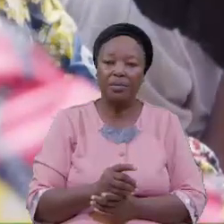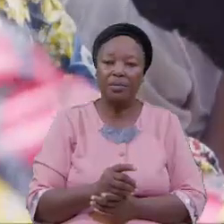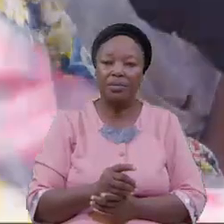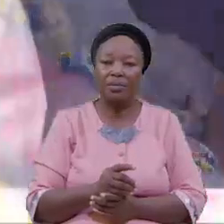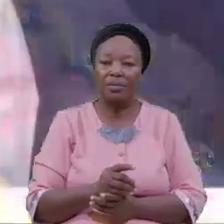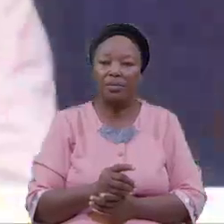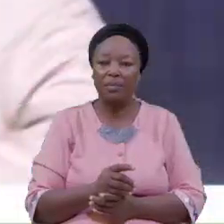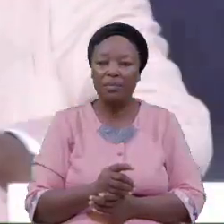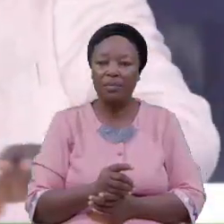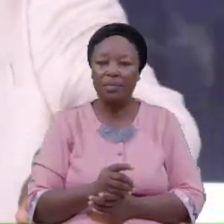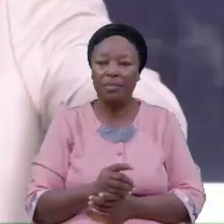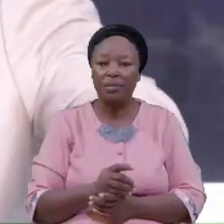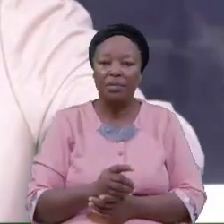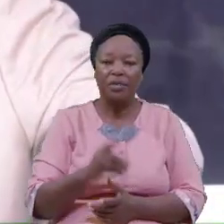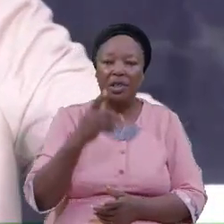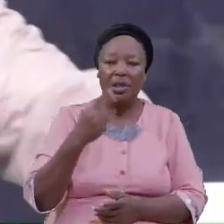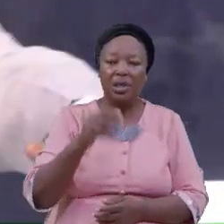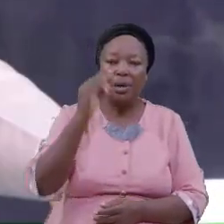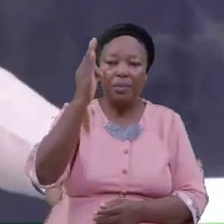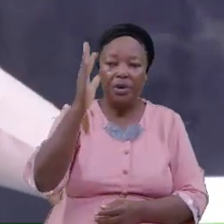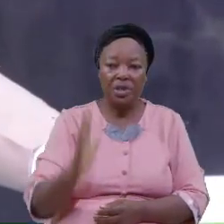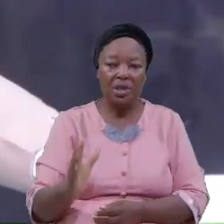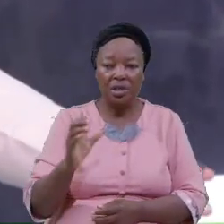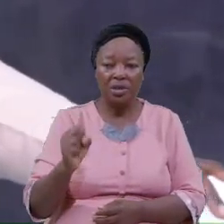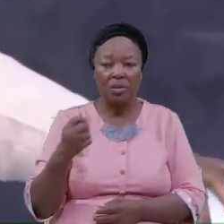The preachers and the pastors of today,